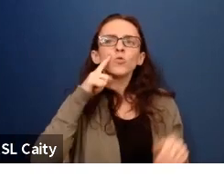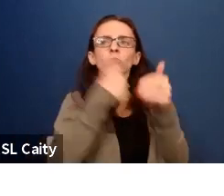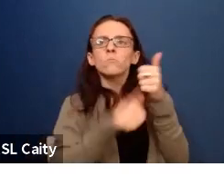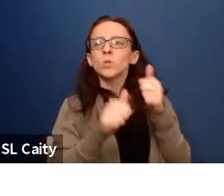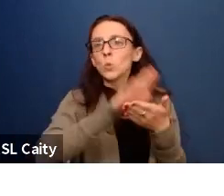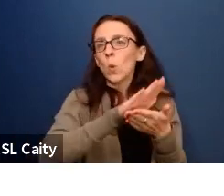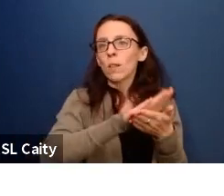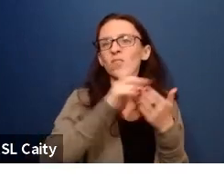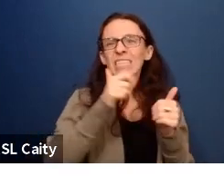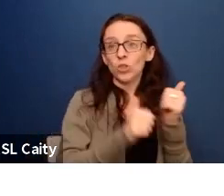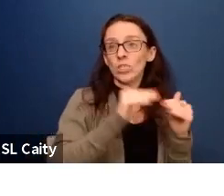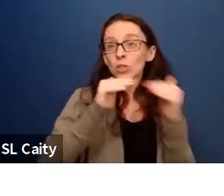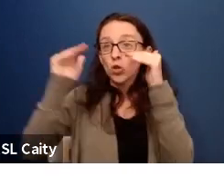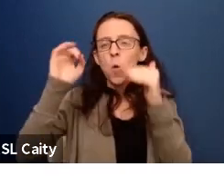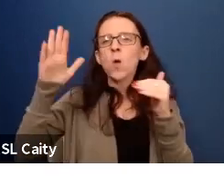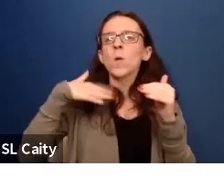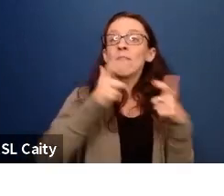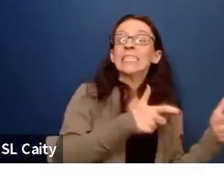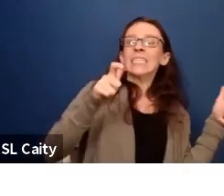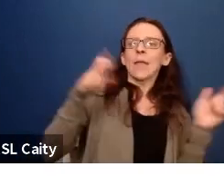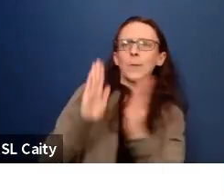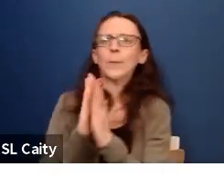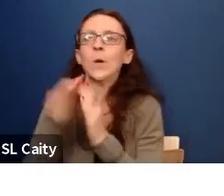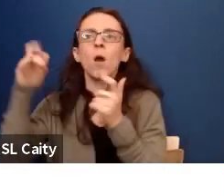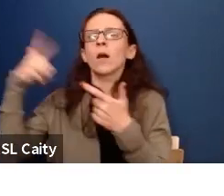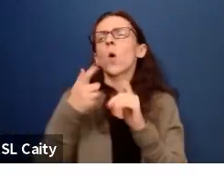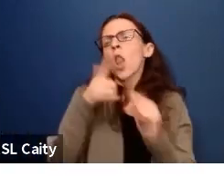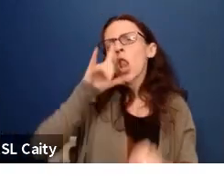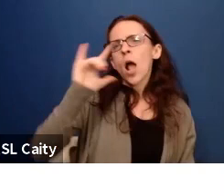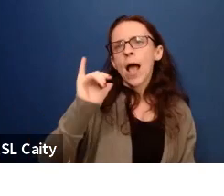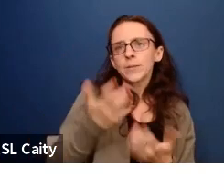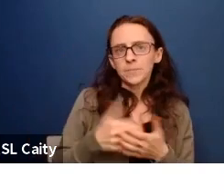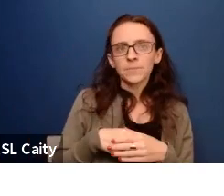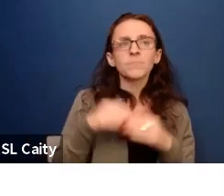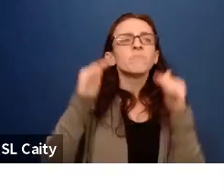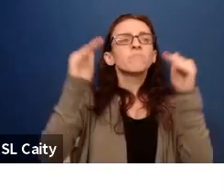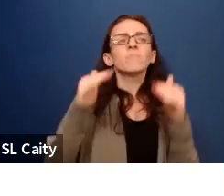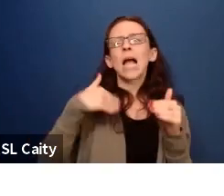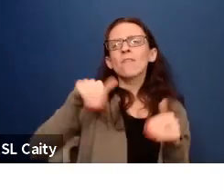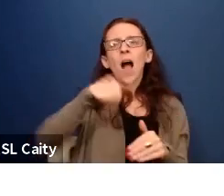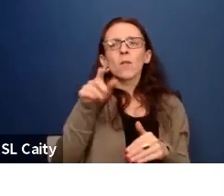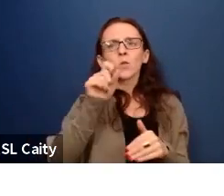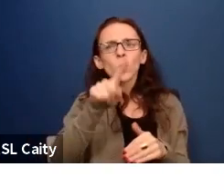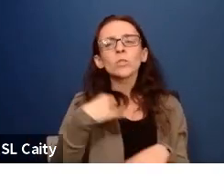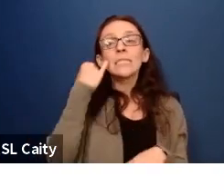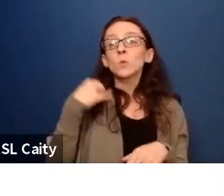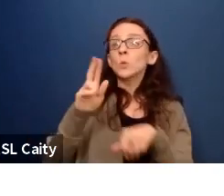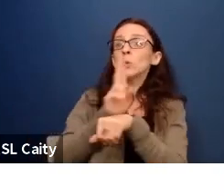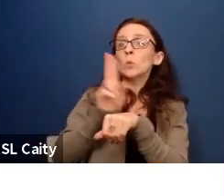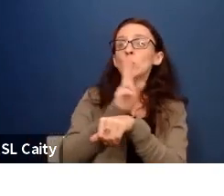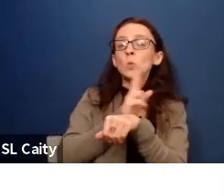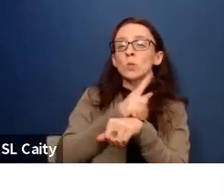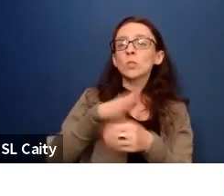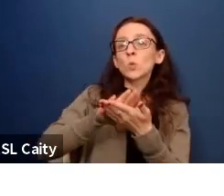And there was a question of what it might look like if we used school-age children in grades 5 through 8.